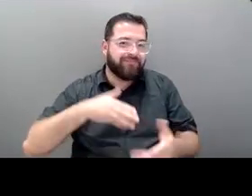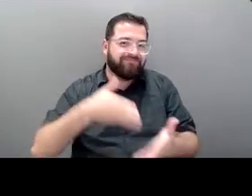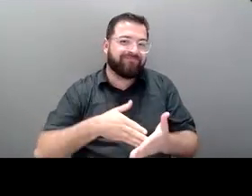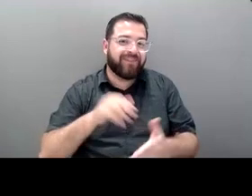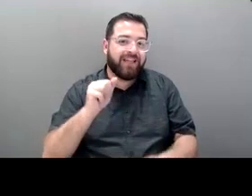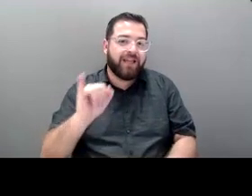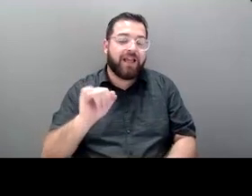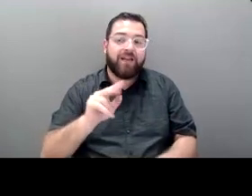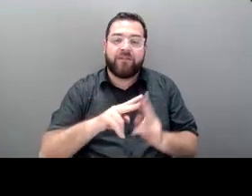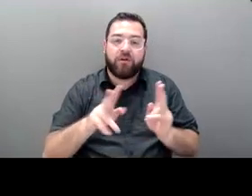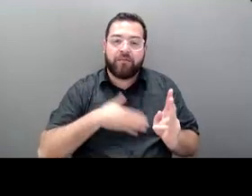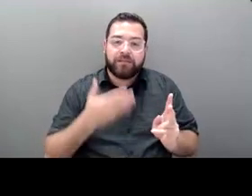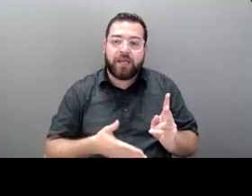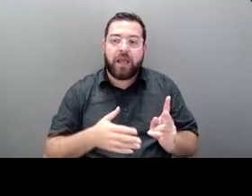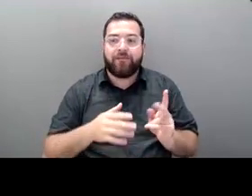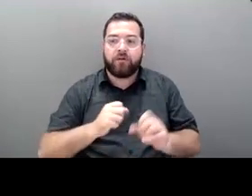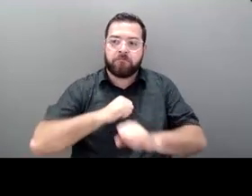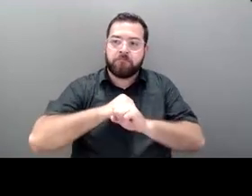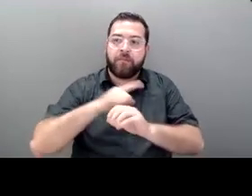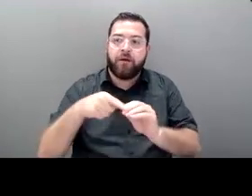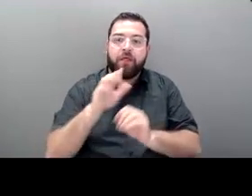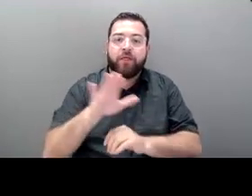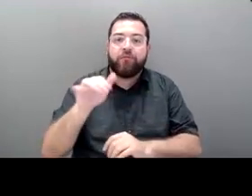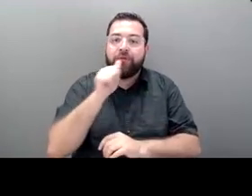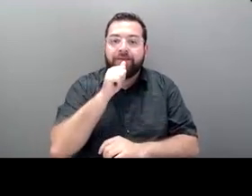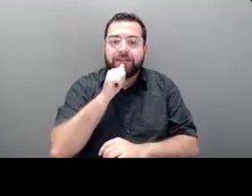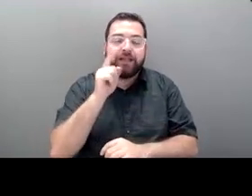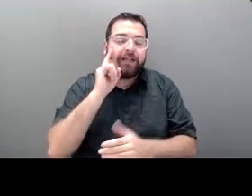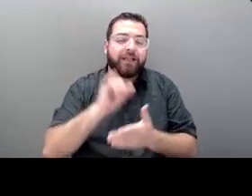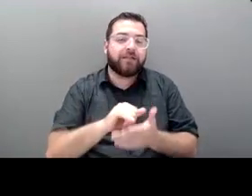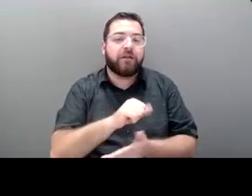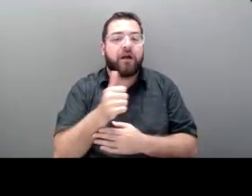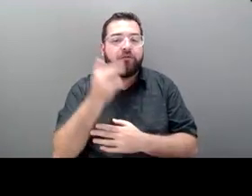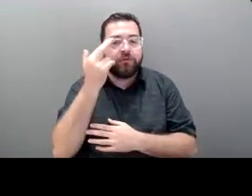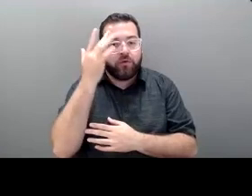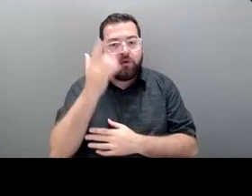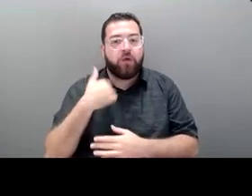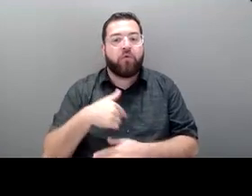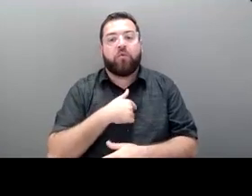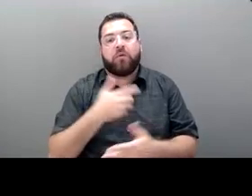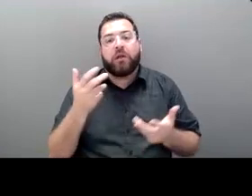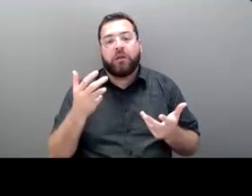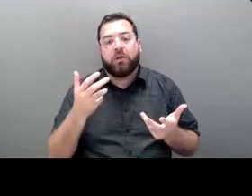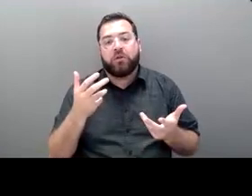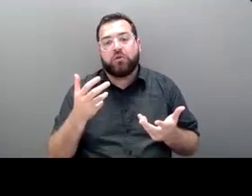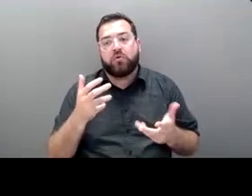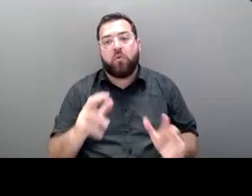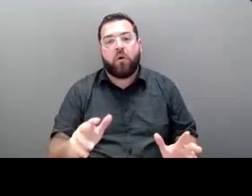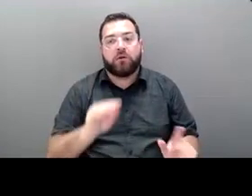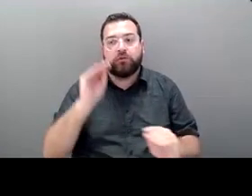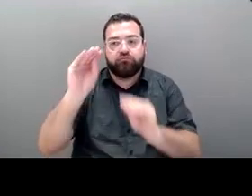upset by it and very protective of their privacy, which is, I think, another reason why we would not want to input student